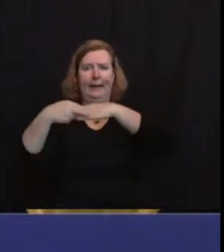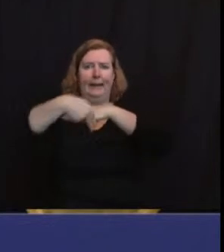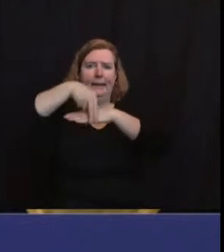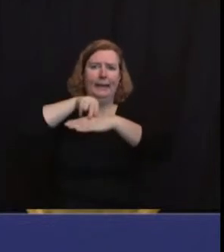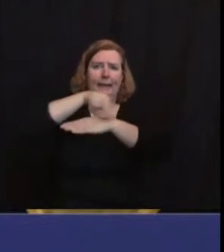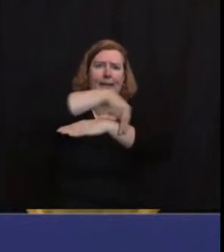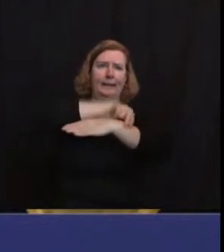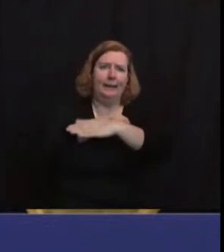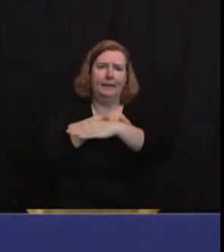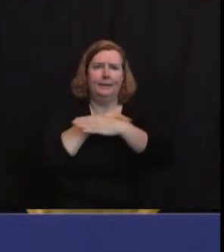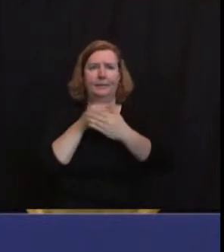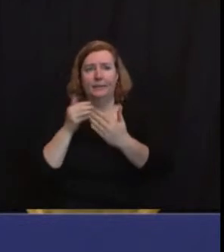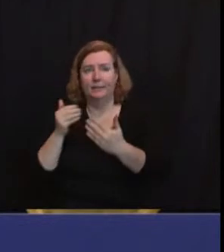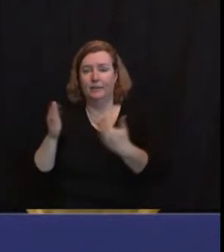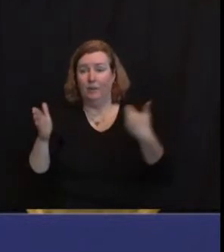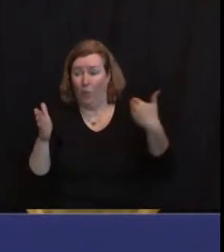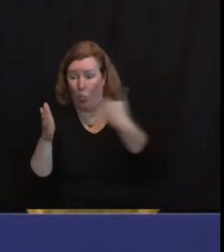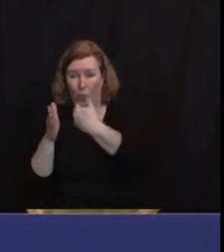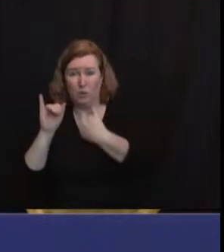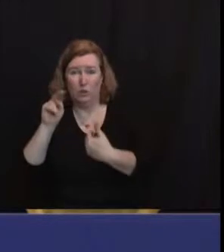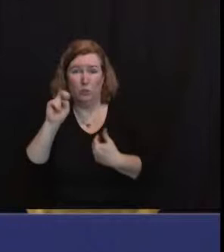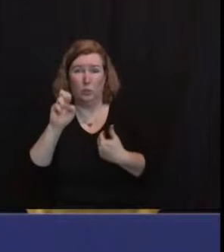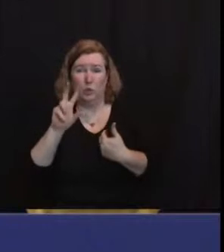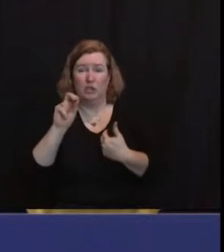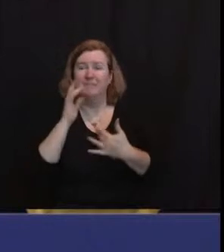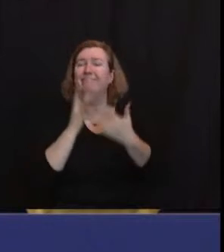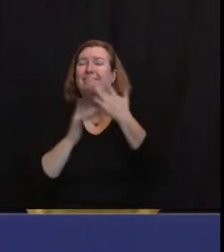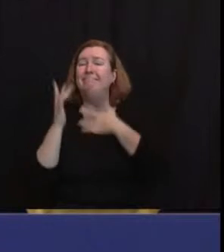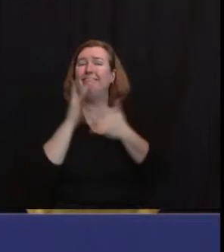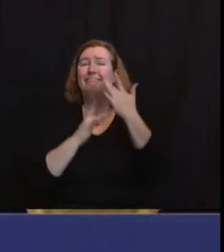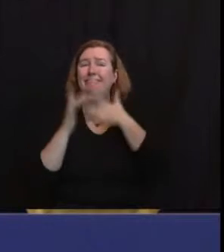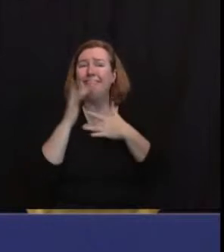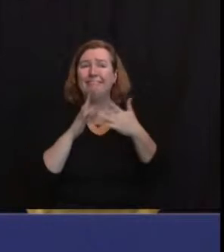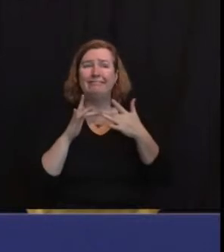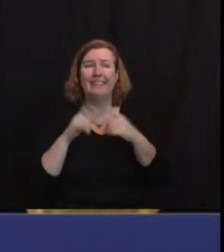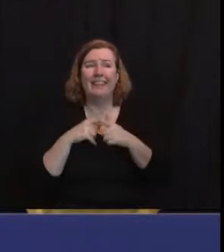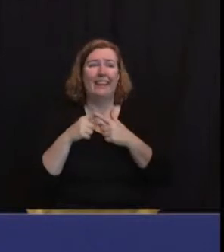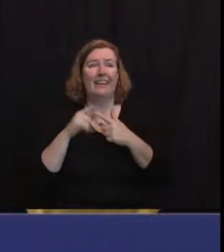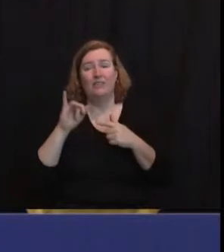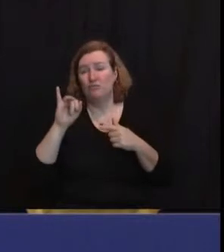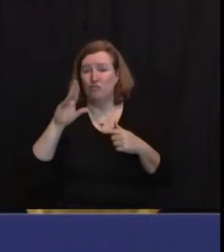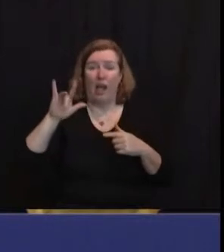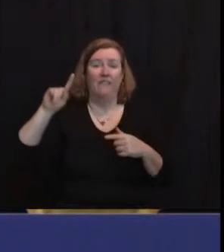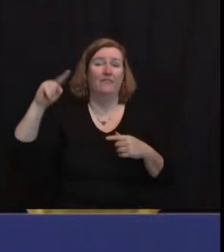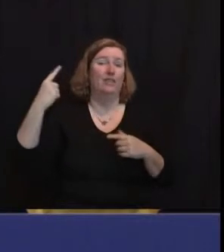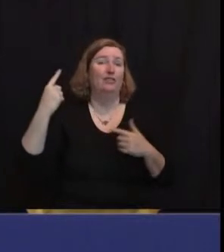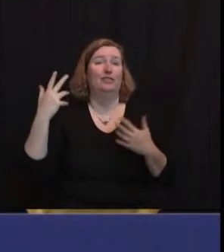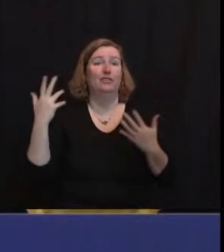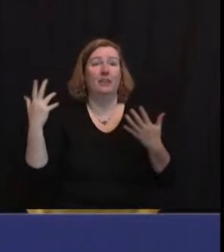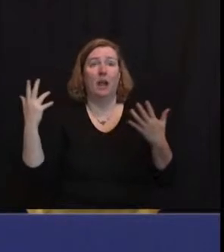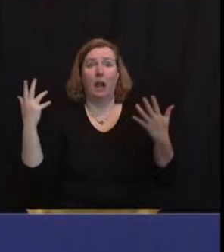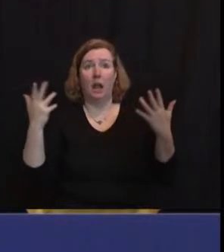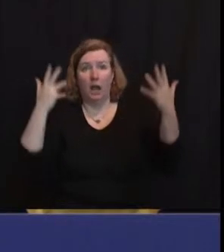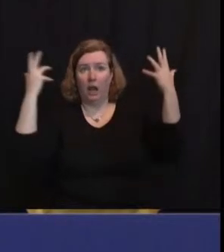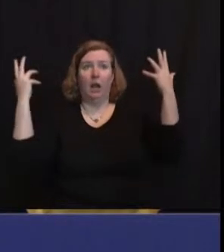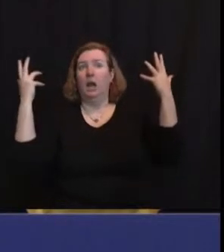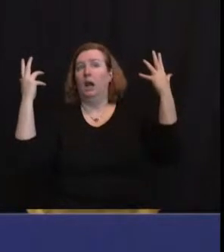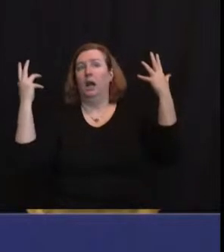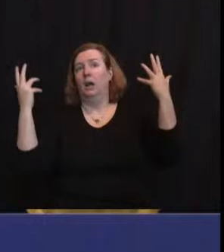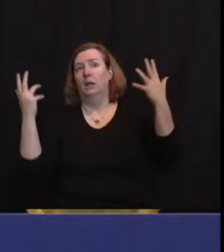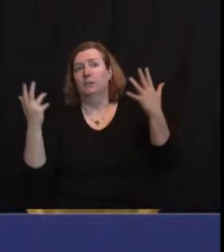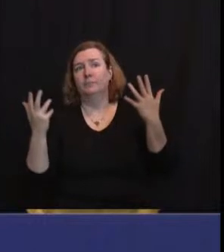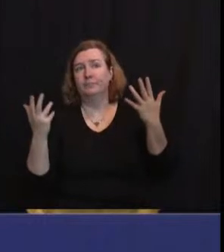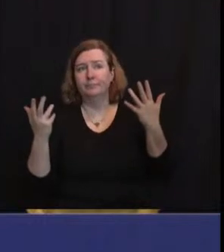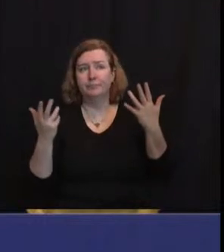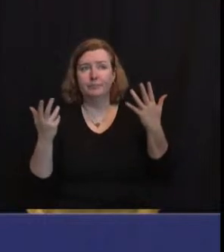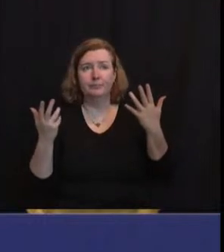June 30th at midnight, and then have to wake up the next day on July 1st and figure out, okay, what other rabbits can we pull out of